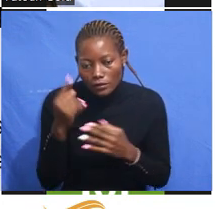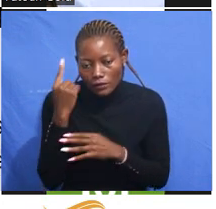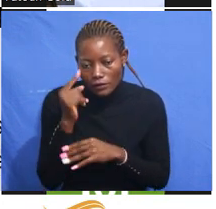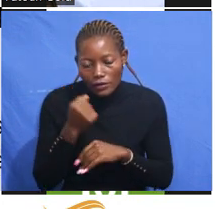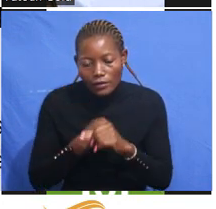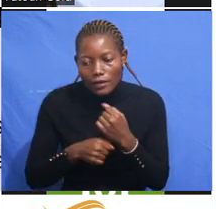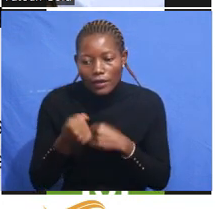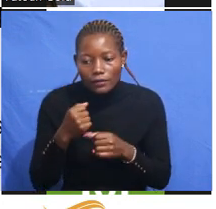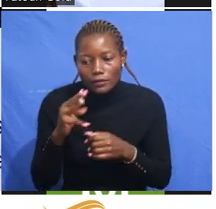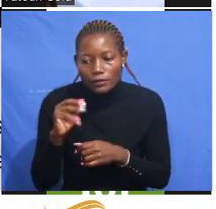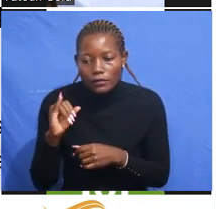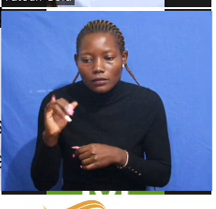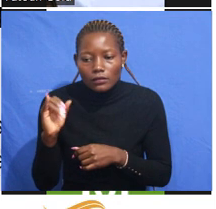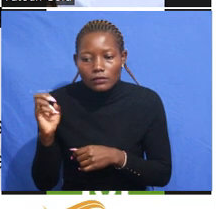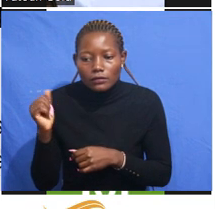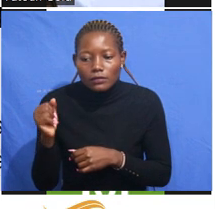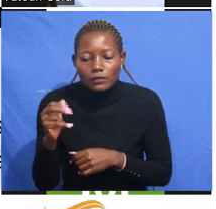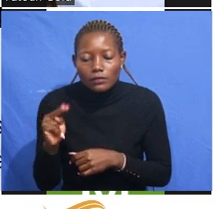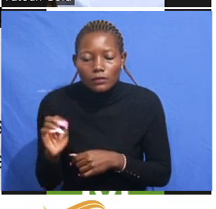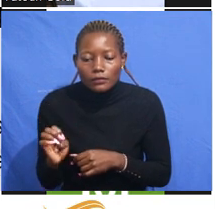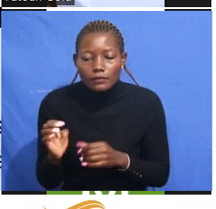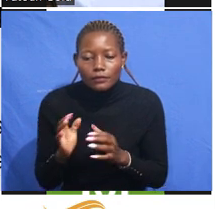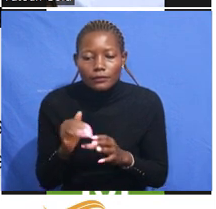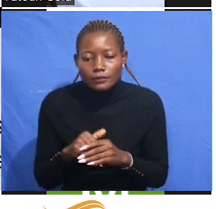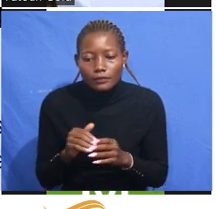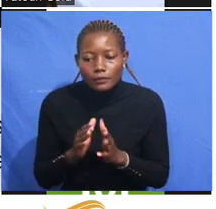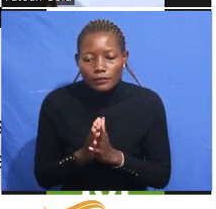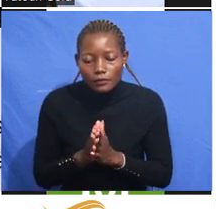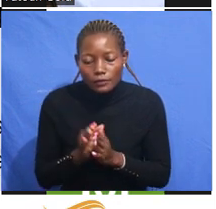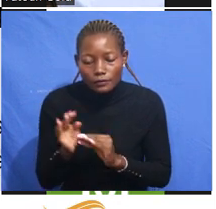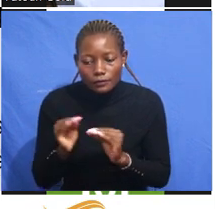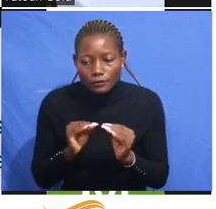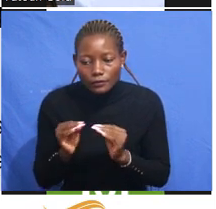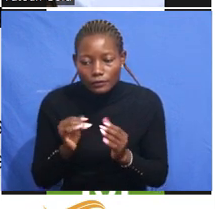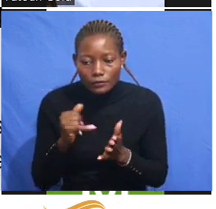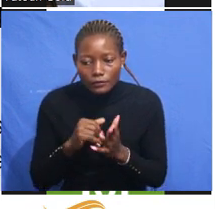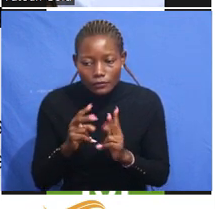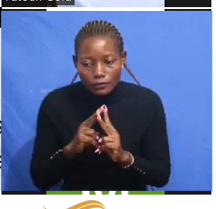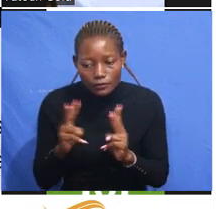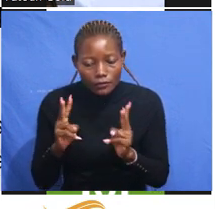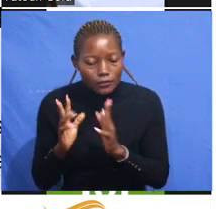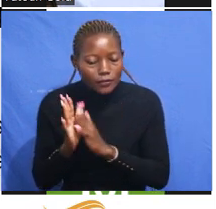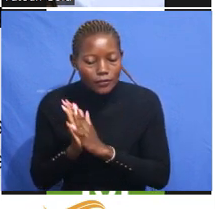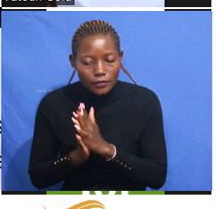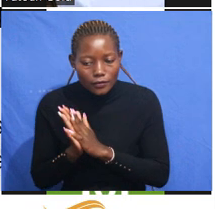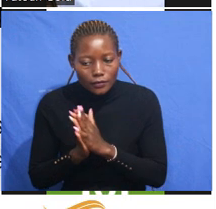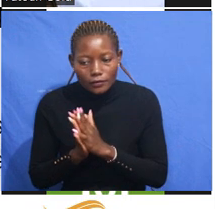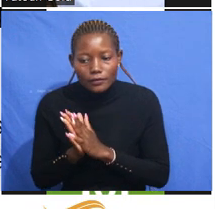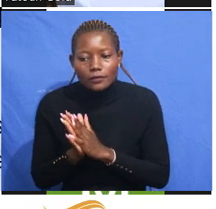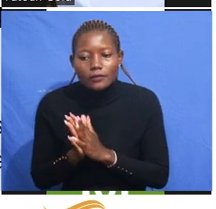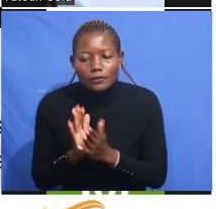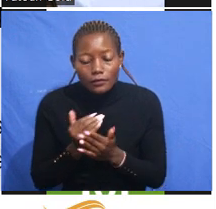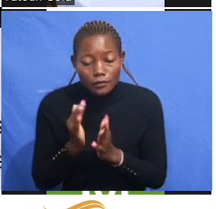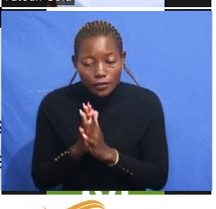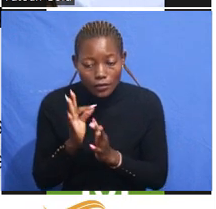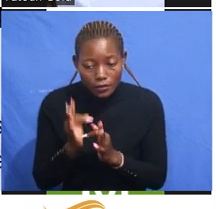myosin, tropomyosin, and troponin in muscular contraction. It's a very interesting phenomenon, and if